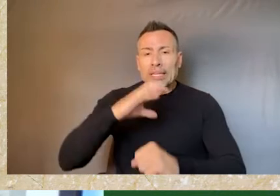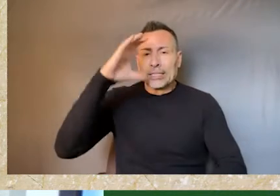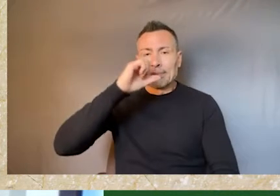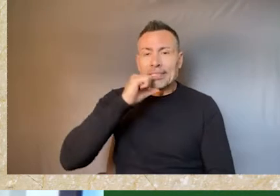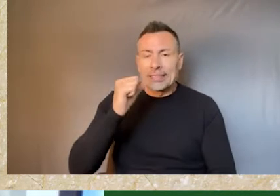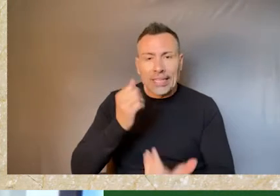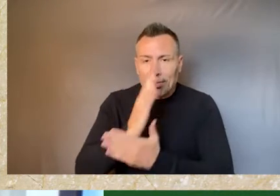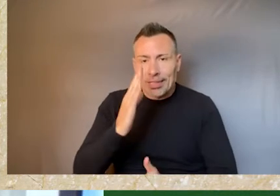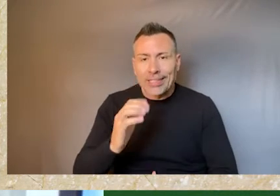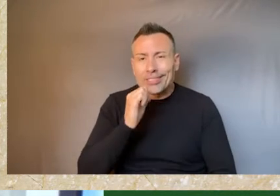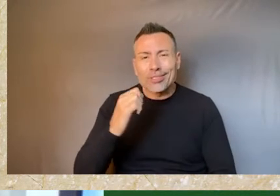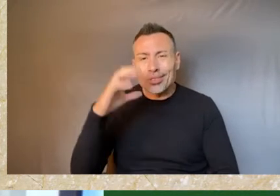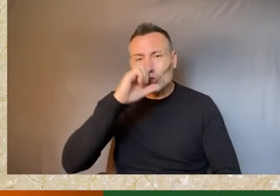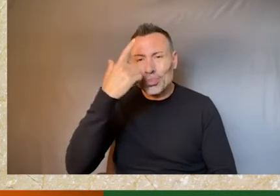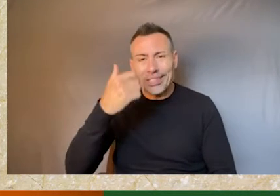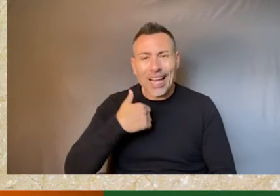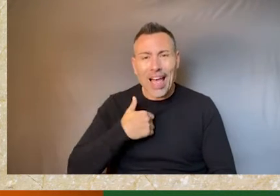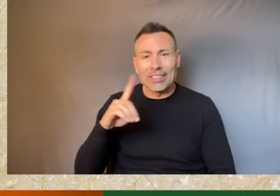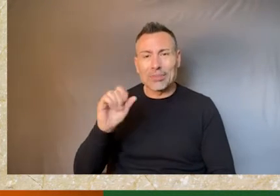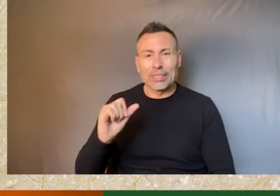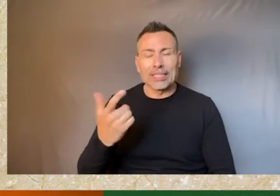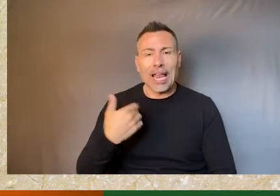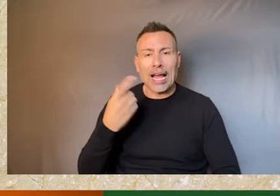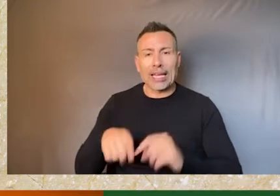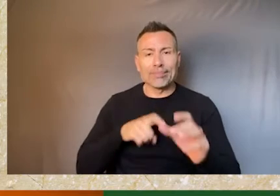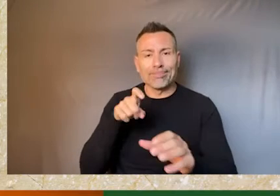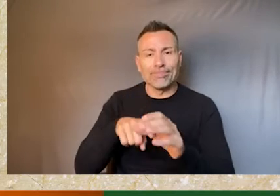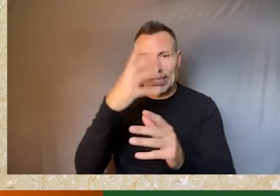I've got a disability, I've got nothing to say.